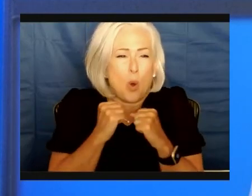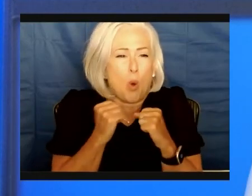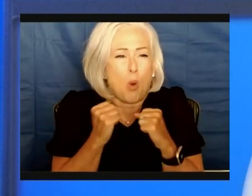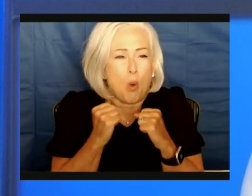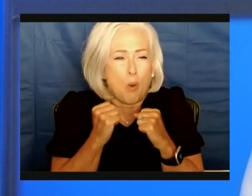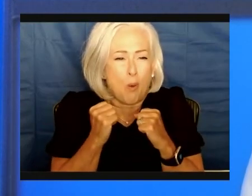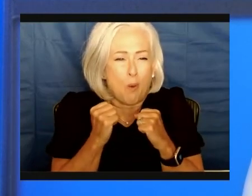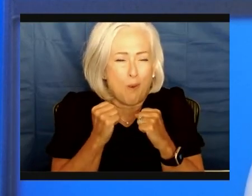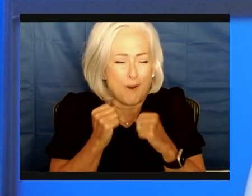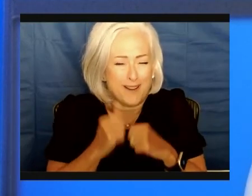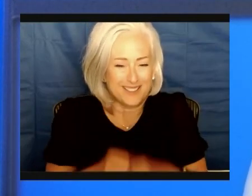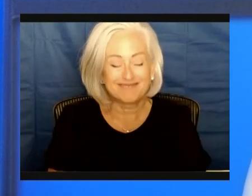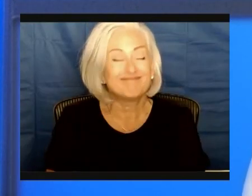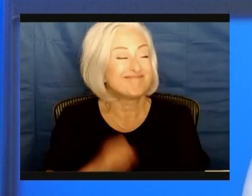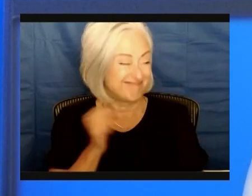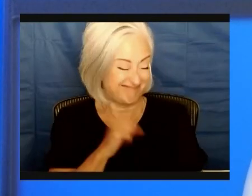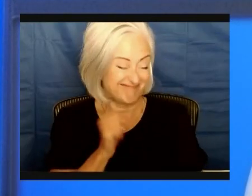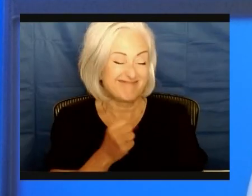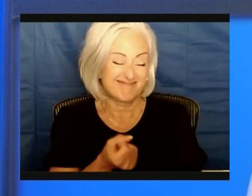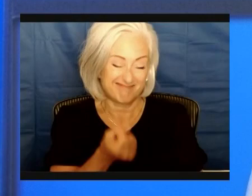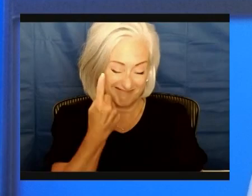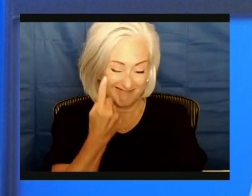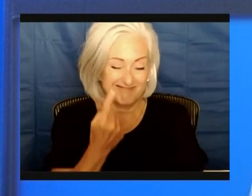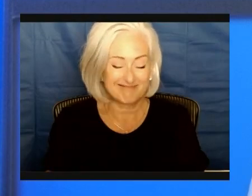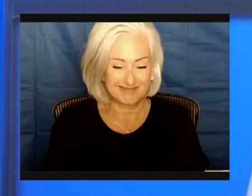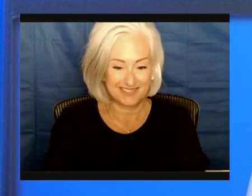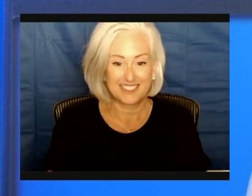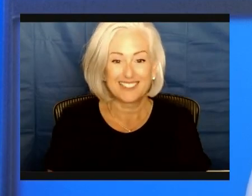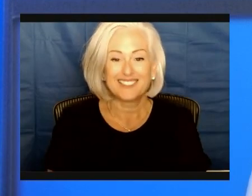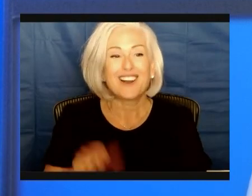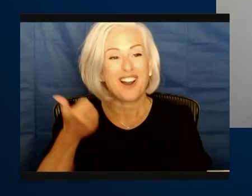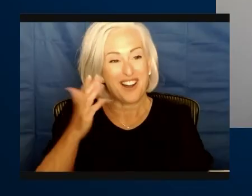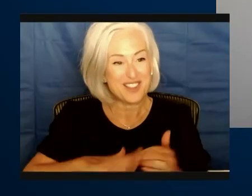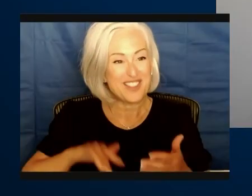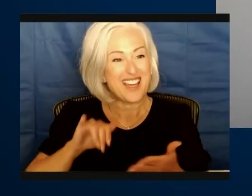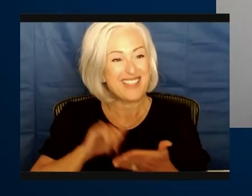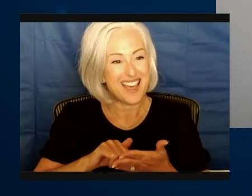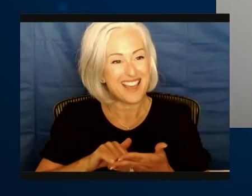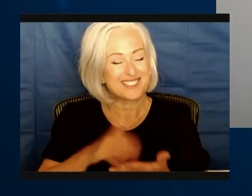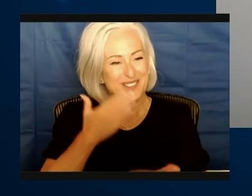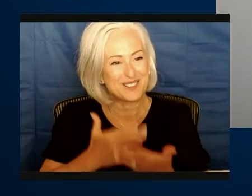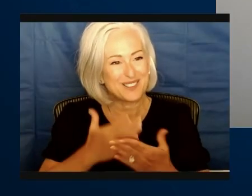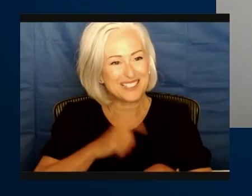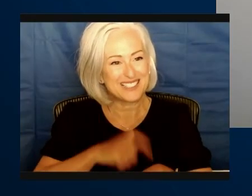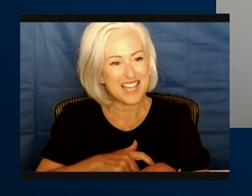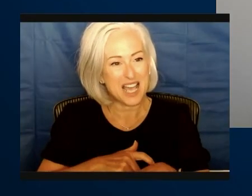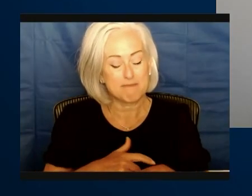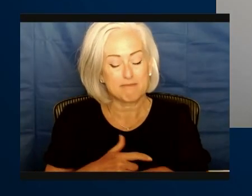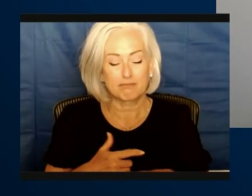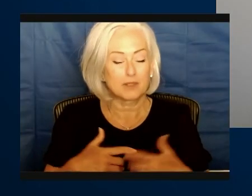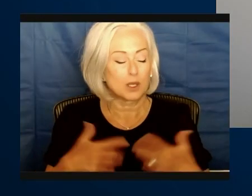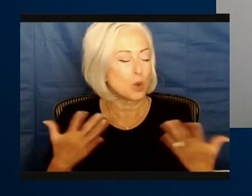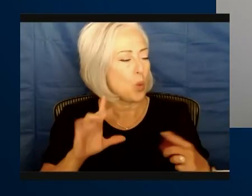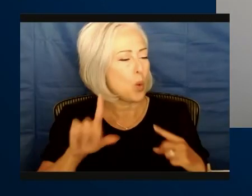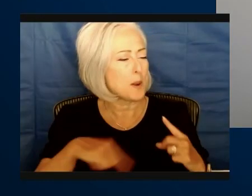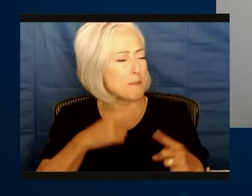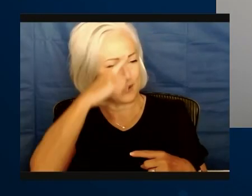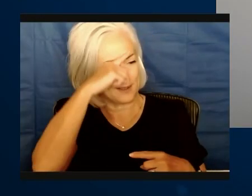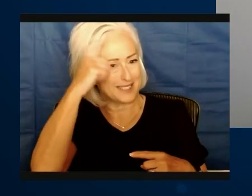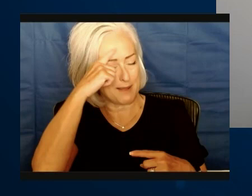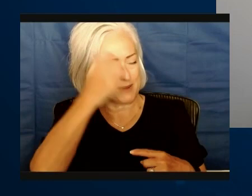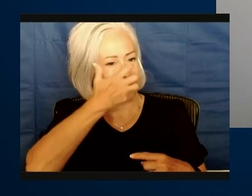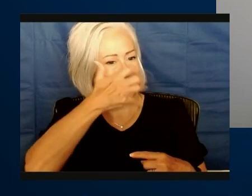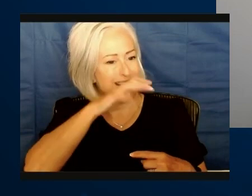you go. Otherwise, we are having a good time here. How about the summers? It's getting pretty hot right now. Is that hot? But Ethiopia can be hot